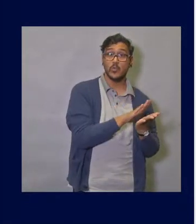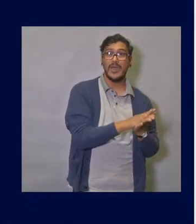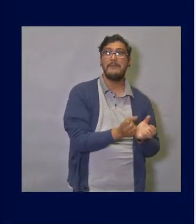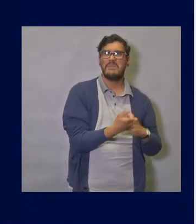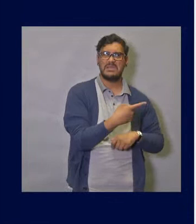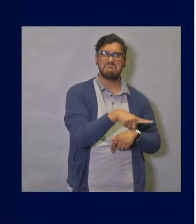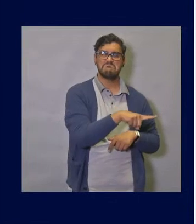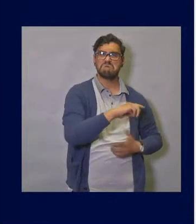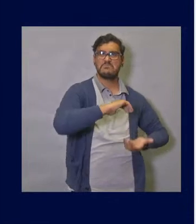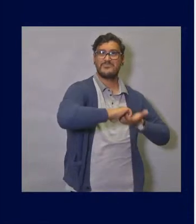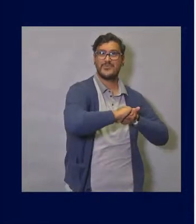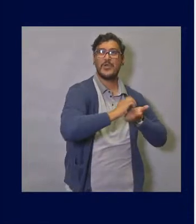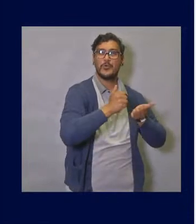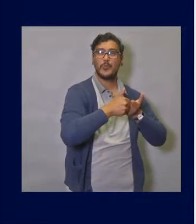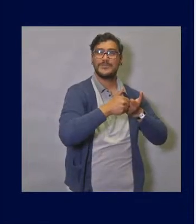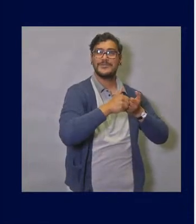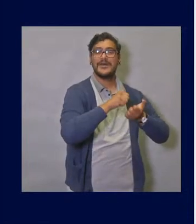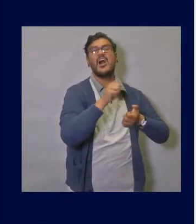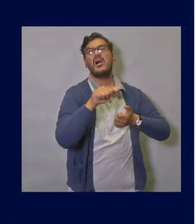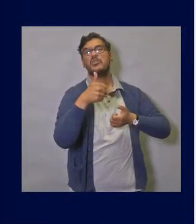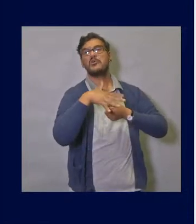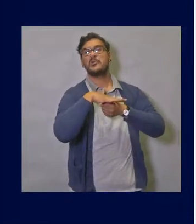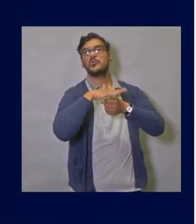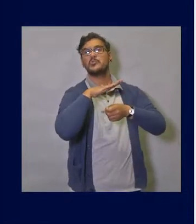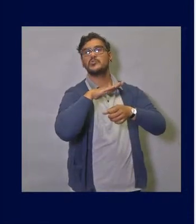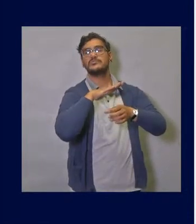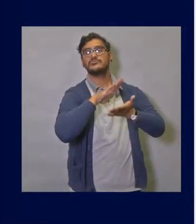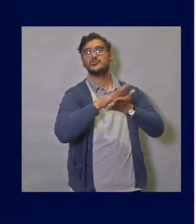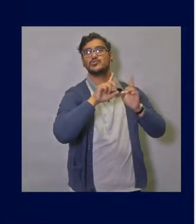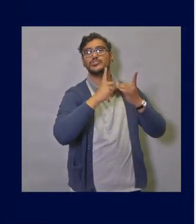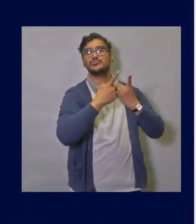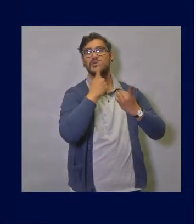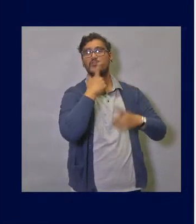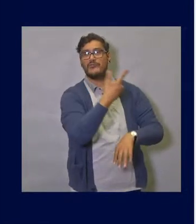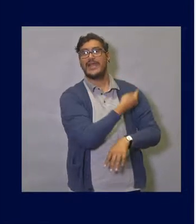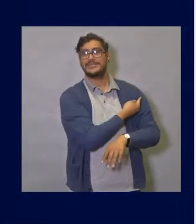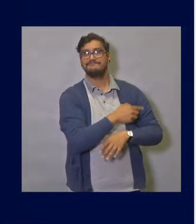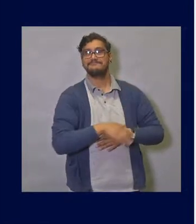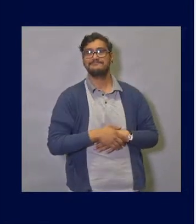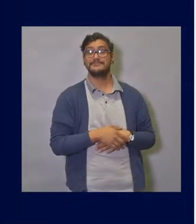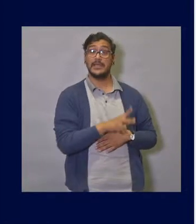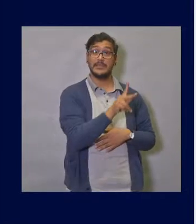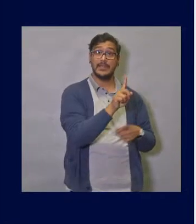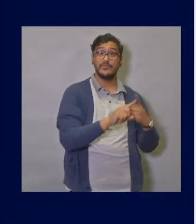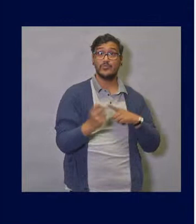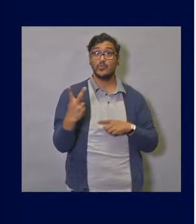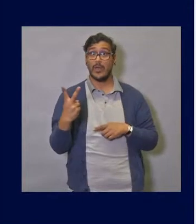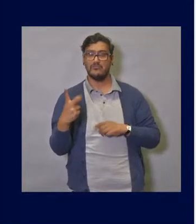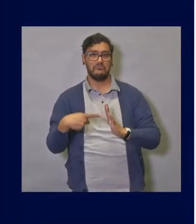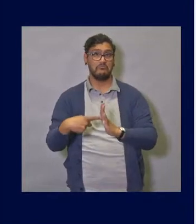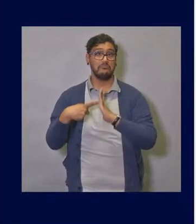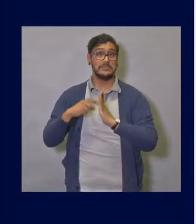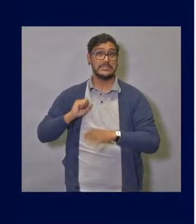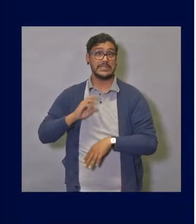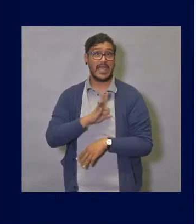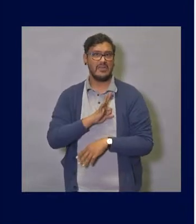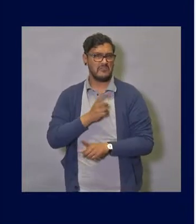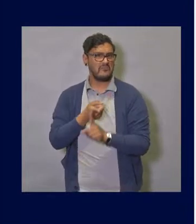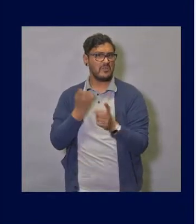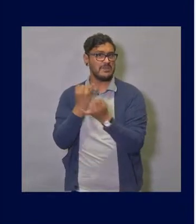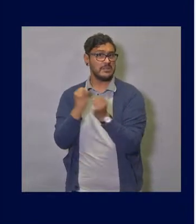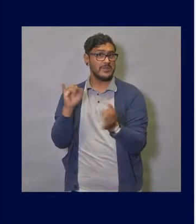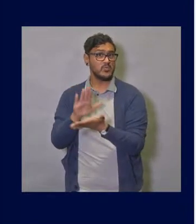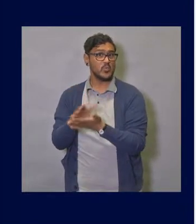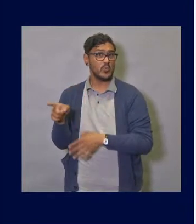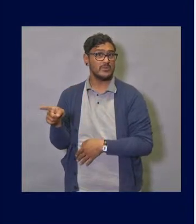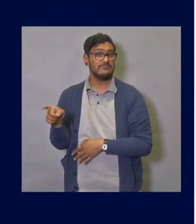local school districts to vaccinate their staff. K through 12 teachers and essential education staff at independent schools